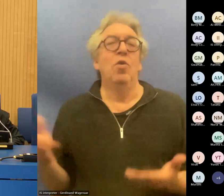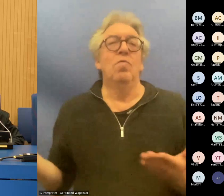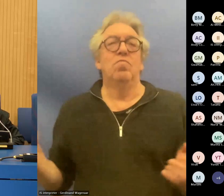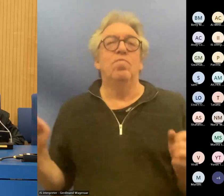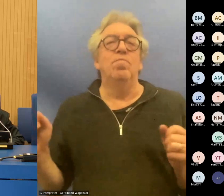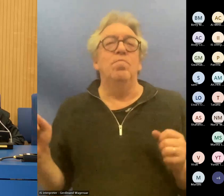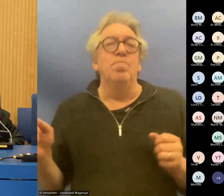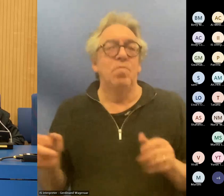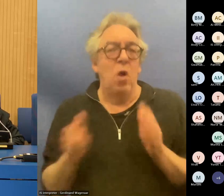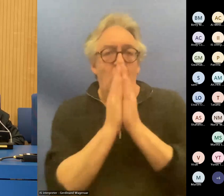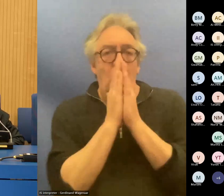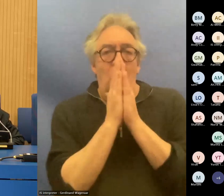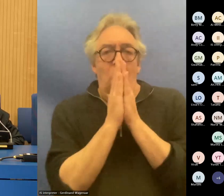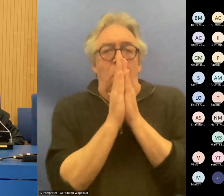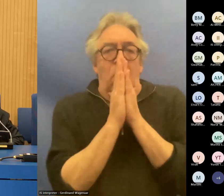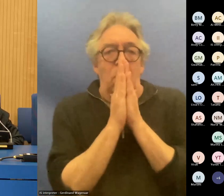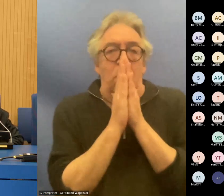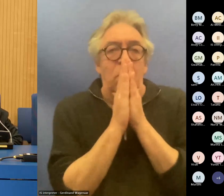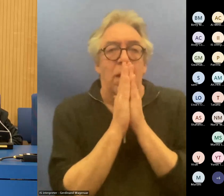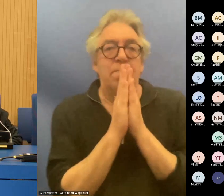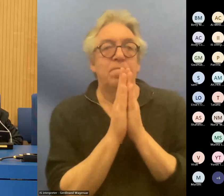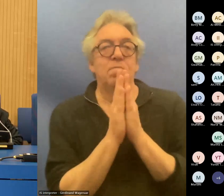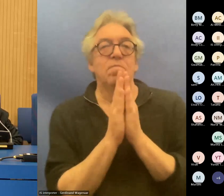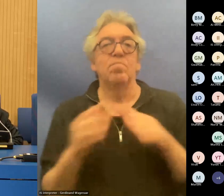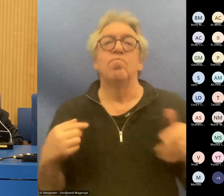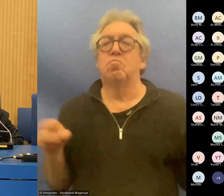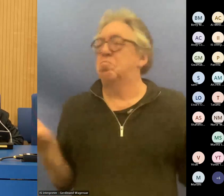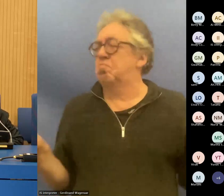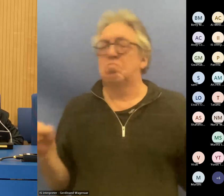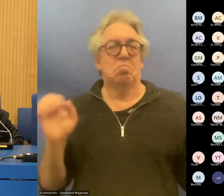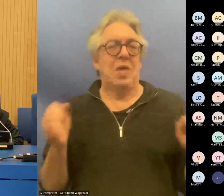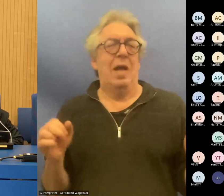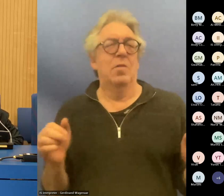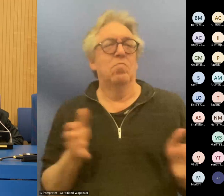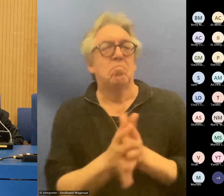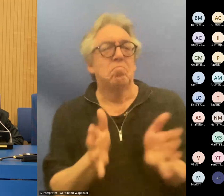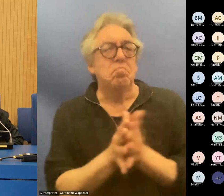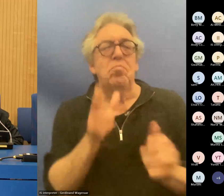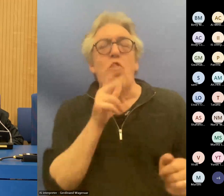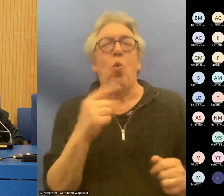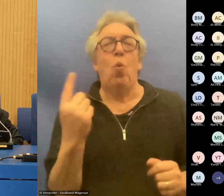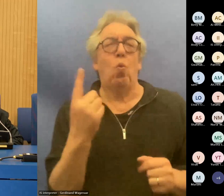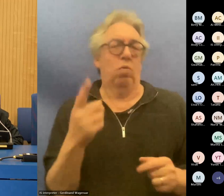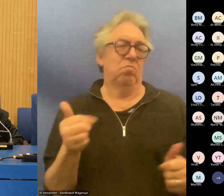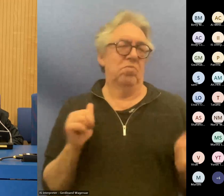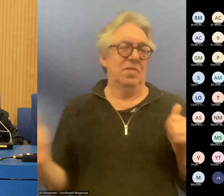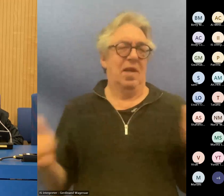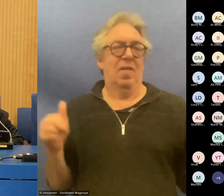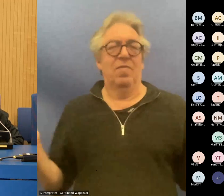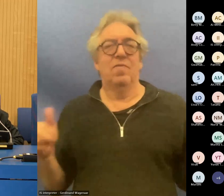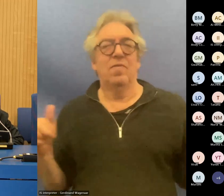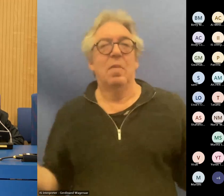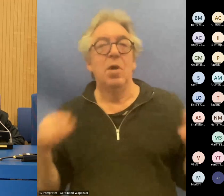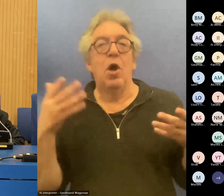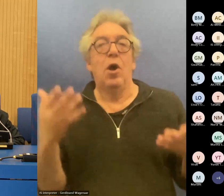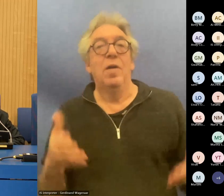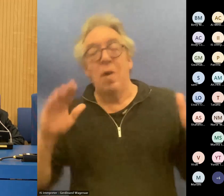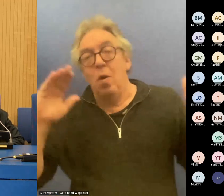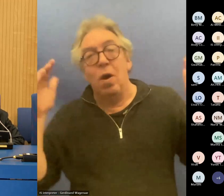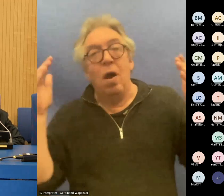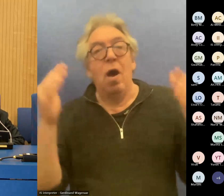But this session is about really leveraging on different media for advocacy, disability